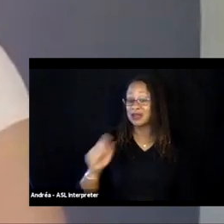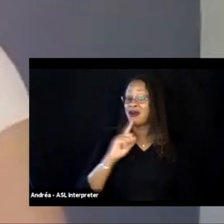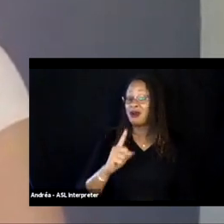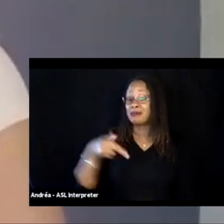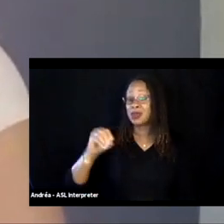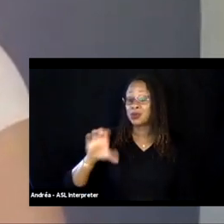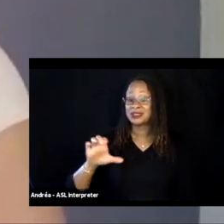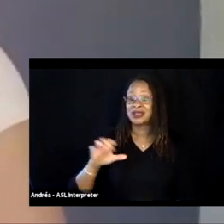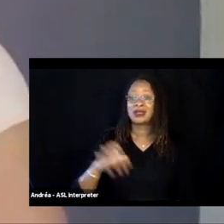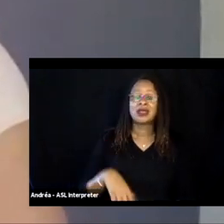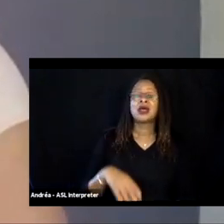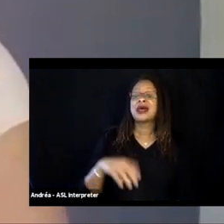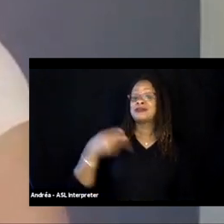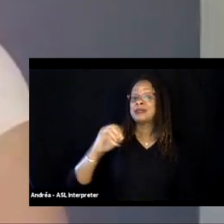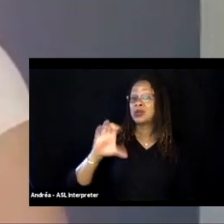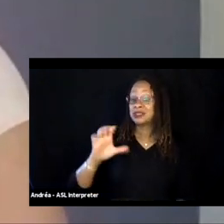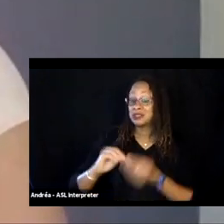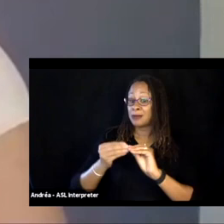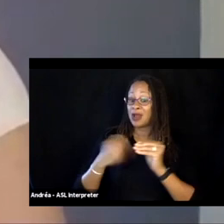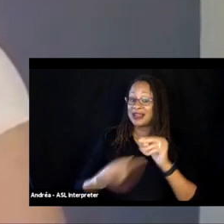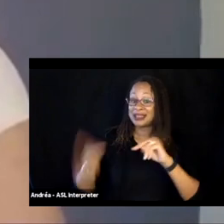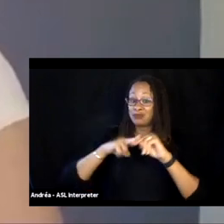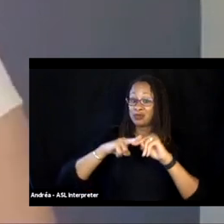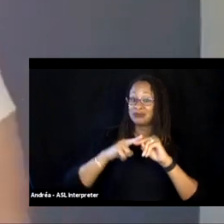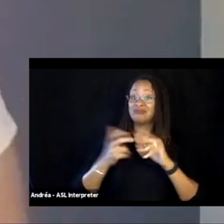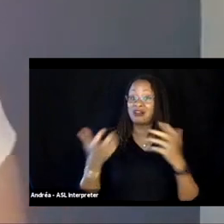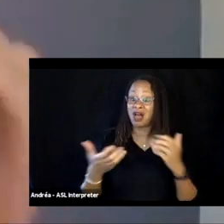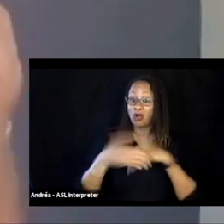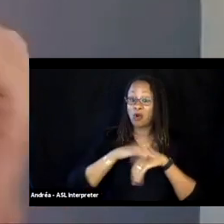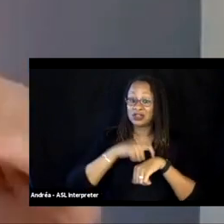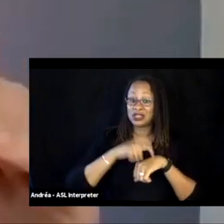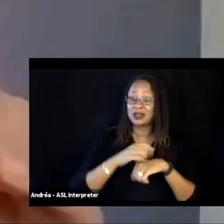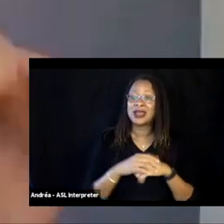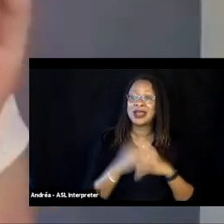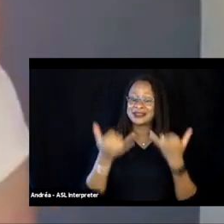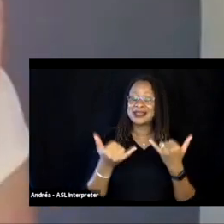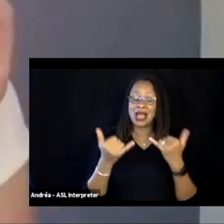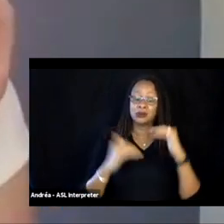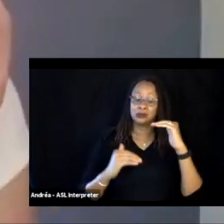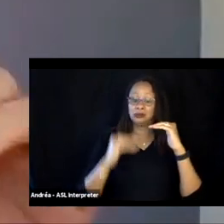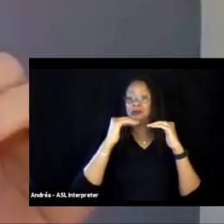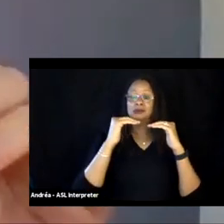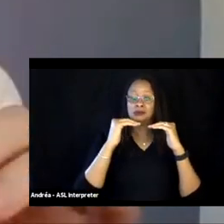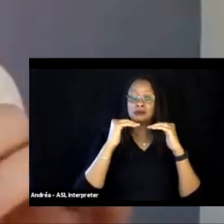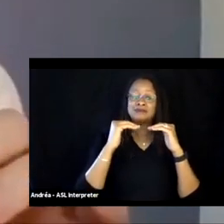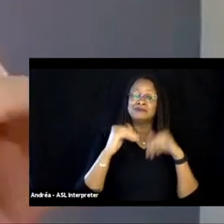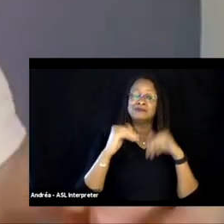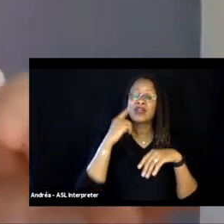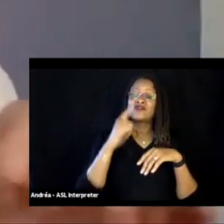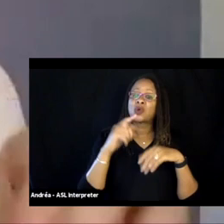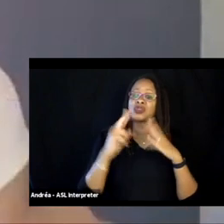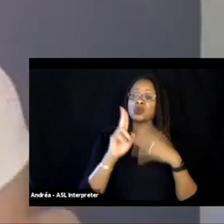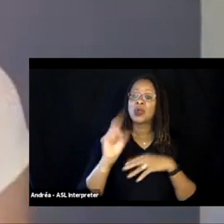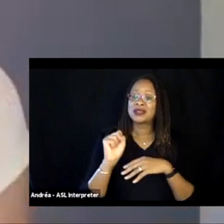has dramatically improved, but this is actually, and it's now up at where it is in for the US population. So